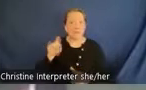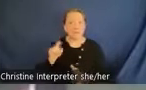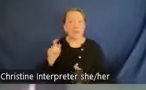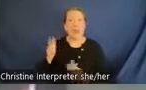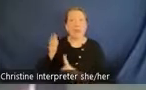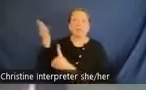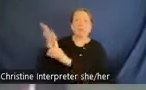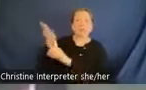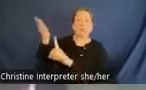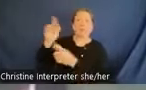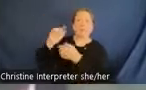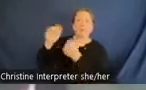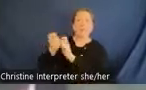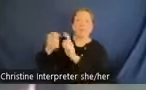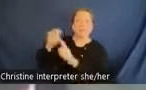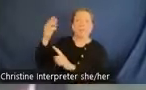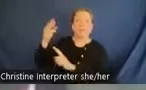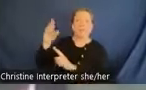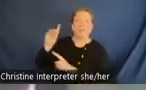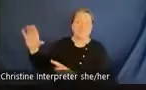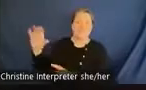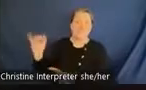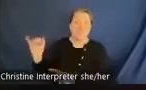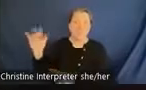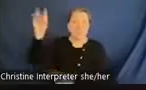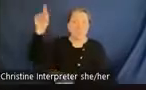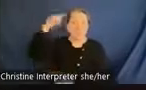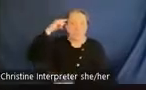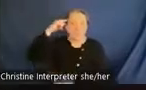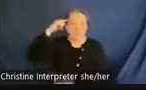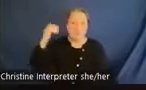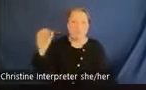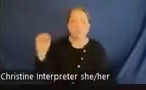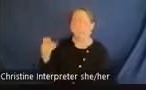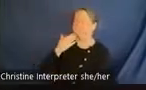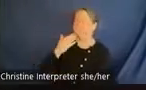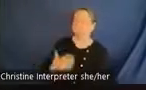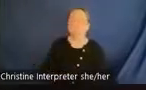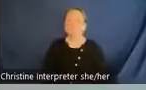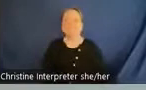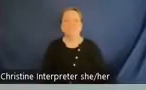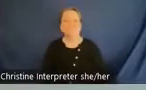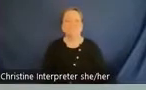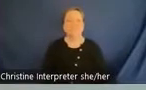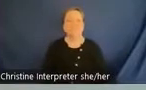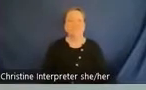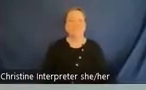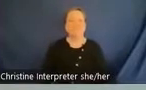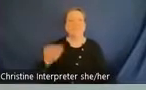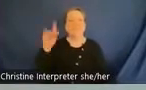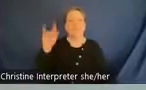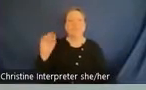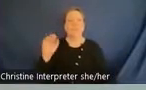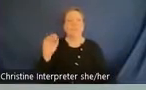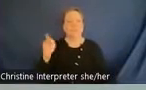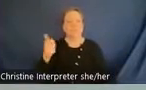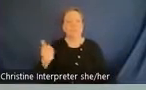in Washington. All right, thank you. Thank you, everyone. Next we have